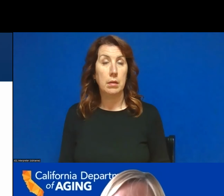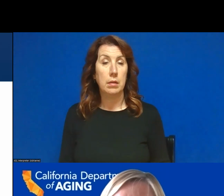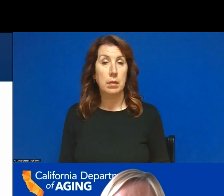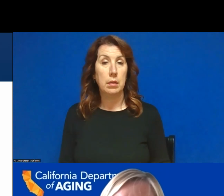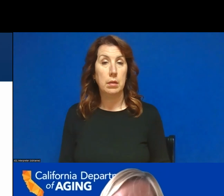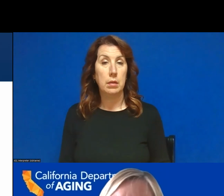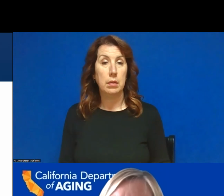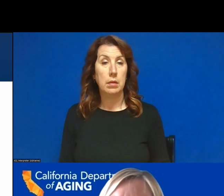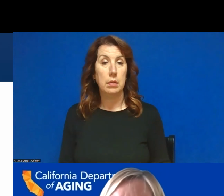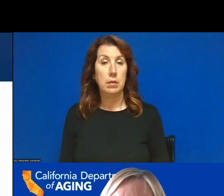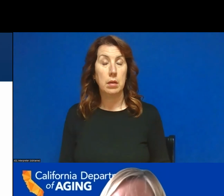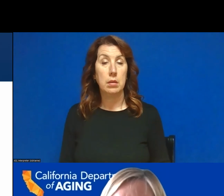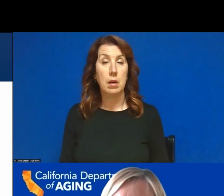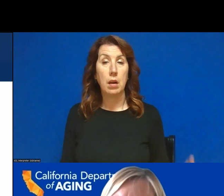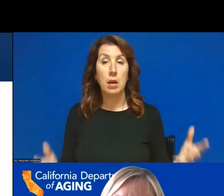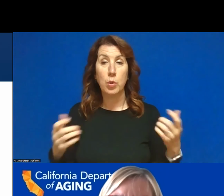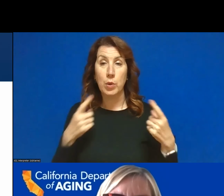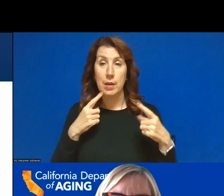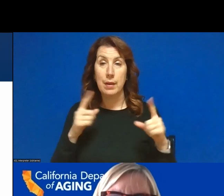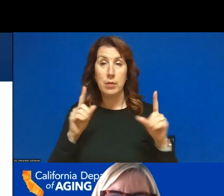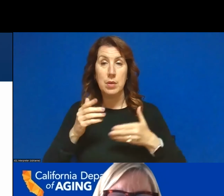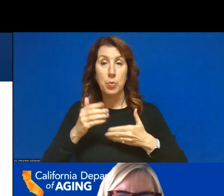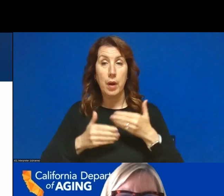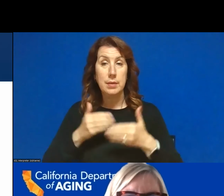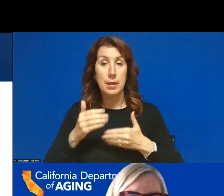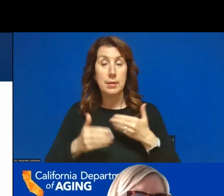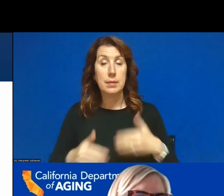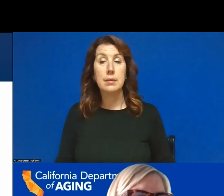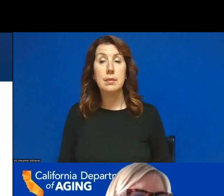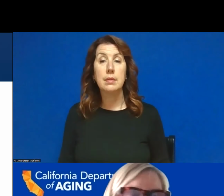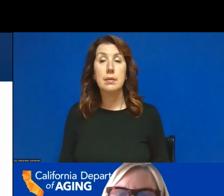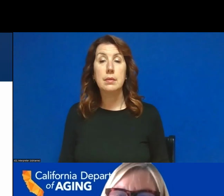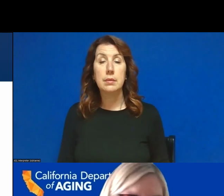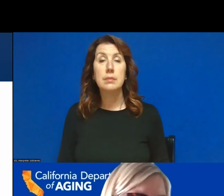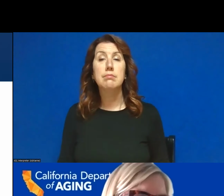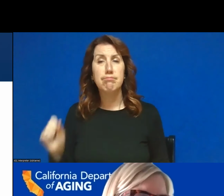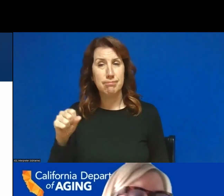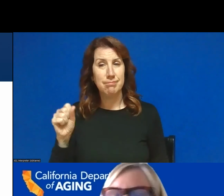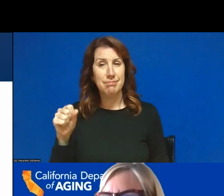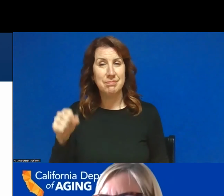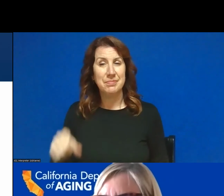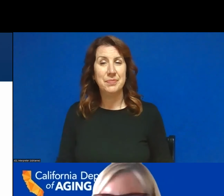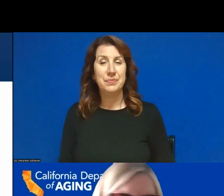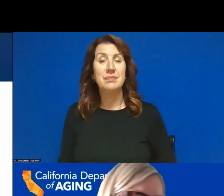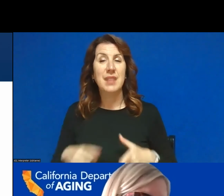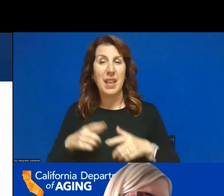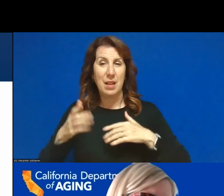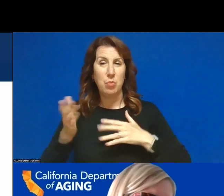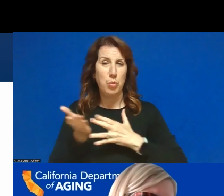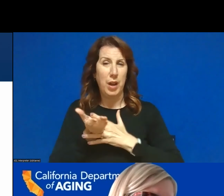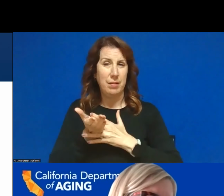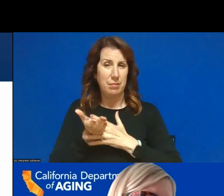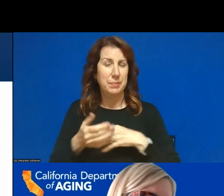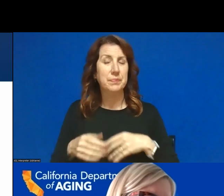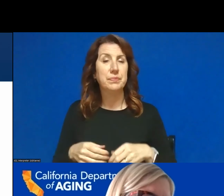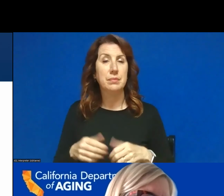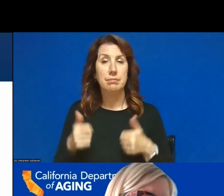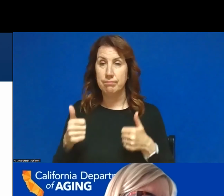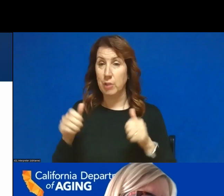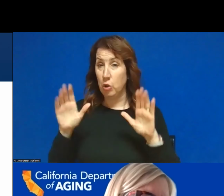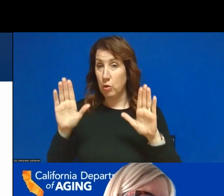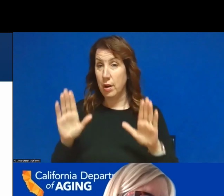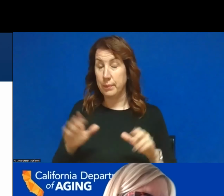Maria, do you want to announce the process for public comment? And sure. Then we will break. That sounds great. Yeah,